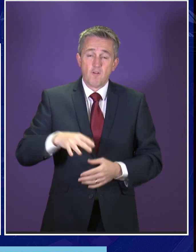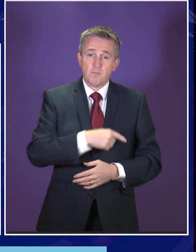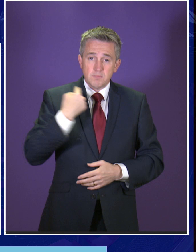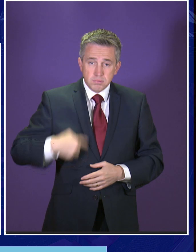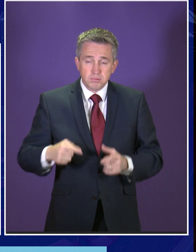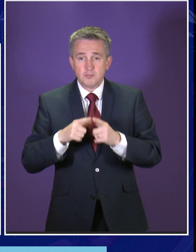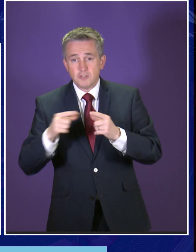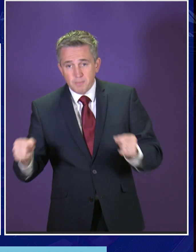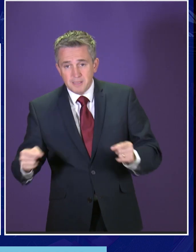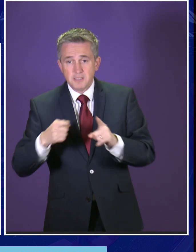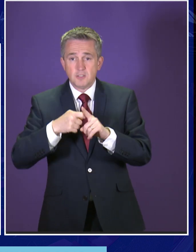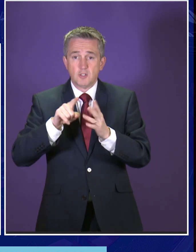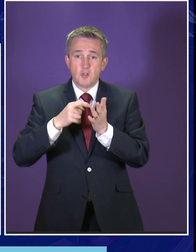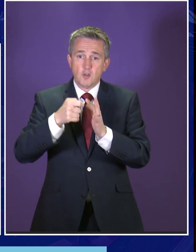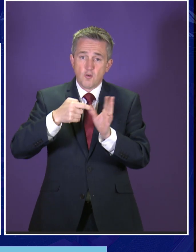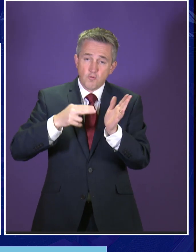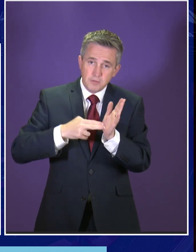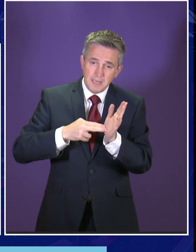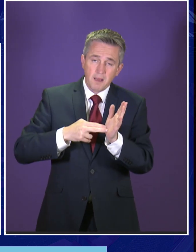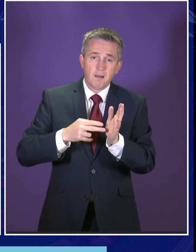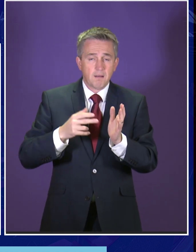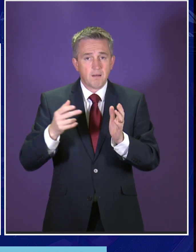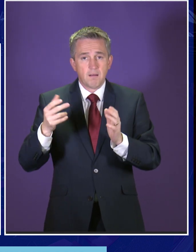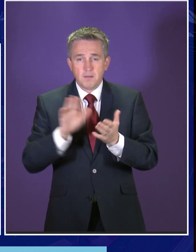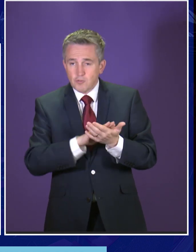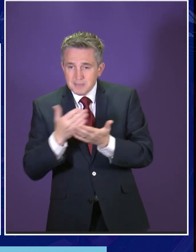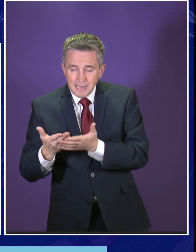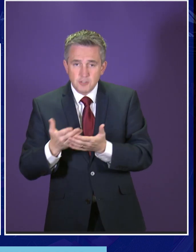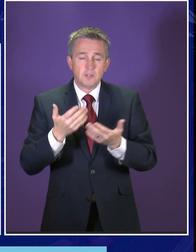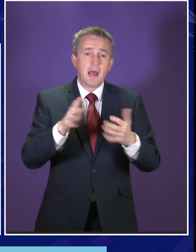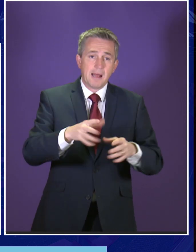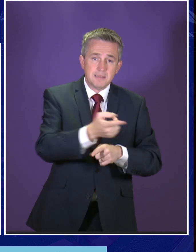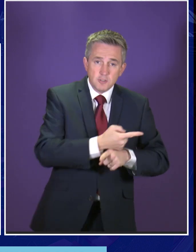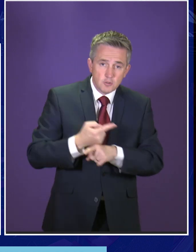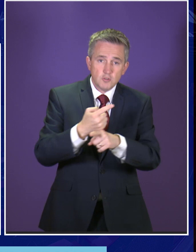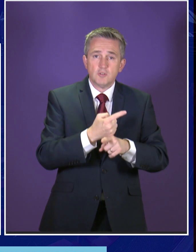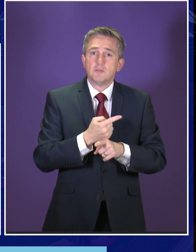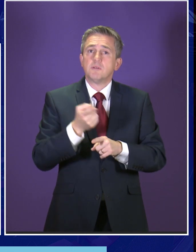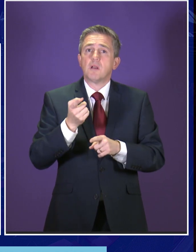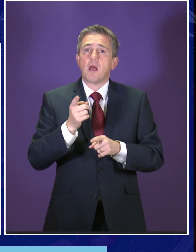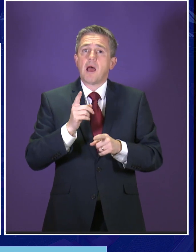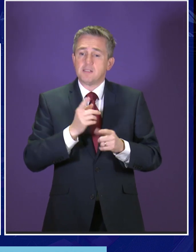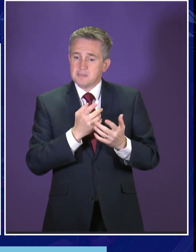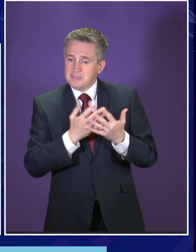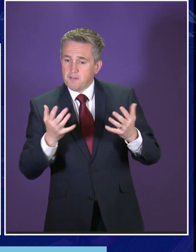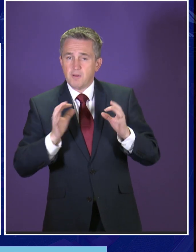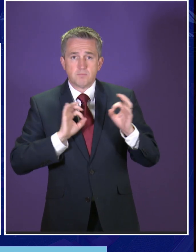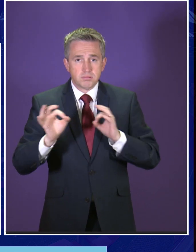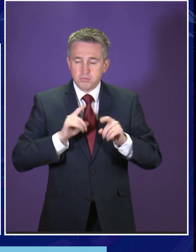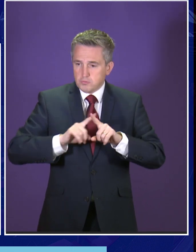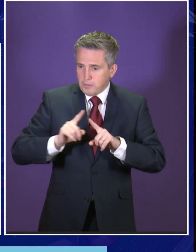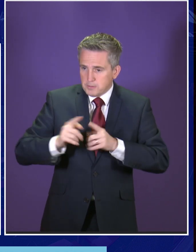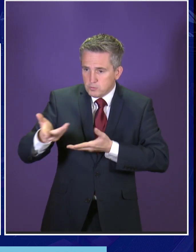Sometimes an hour rehearsal may be followed by 3 hours of discussion and translation as artists attempt to cross the inherent borders